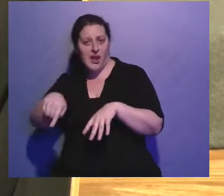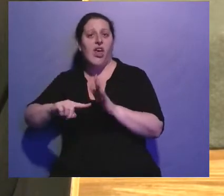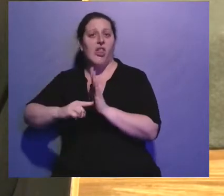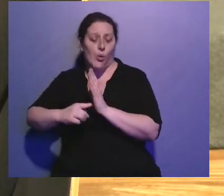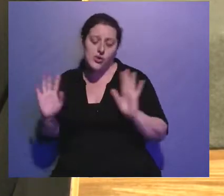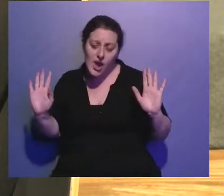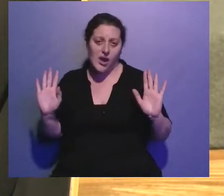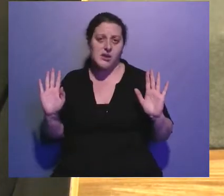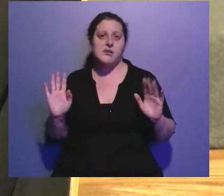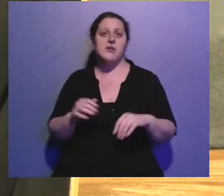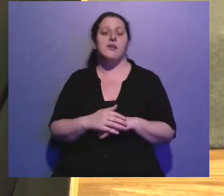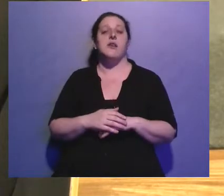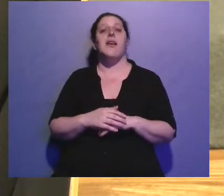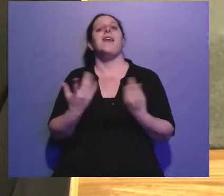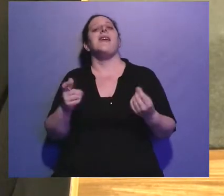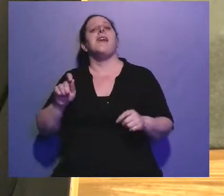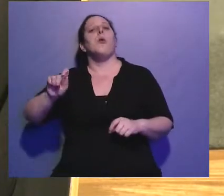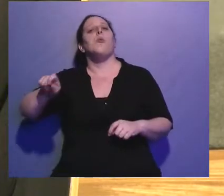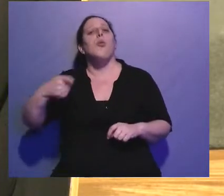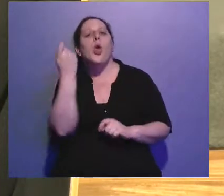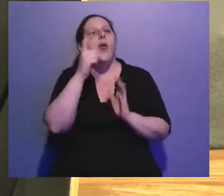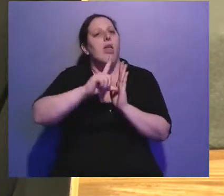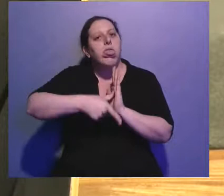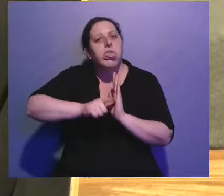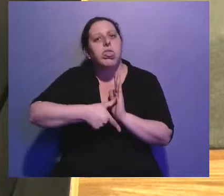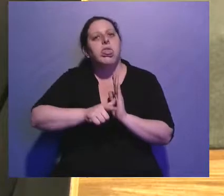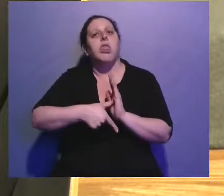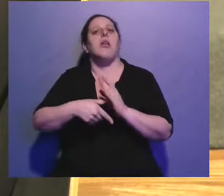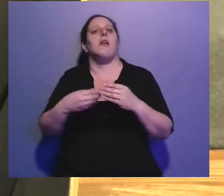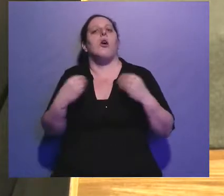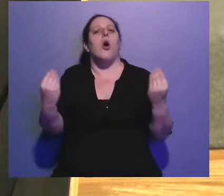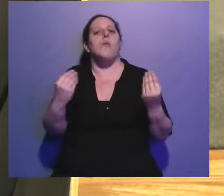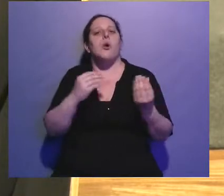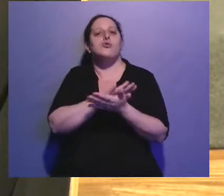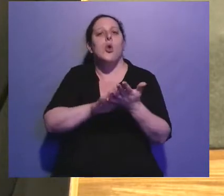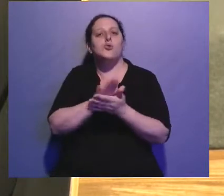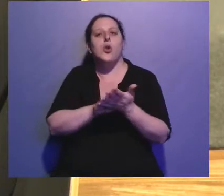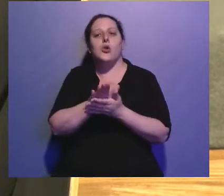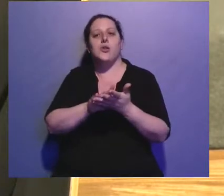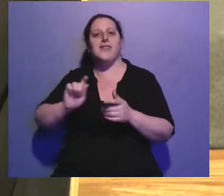the national authorities or to the city authorities. And how do you deal with this